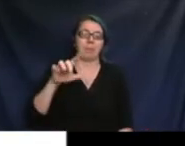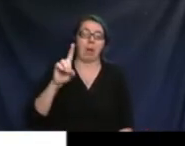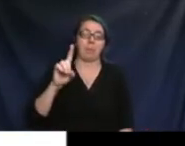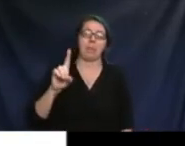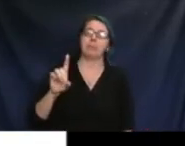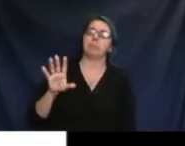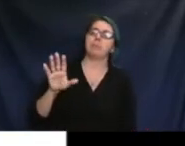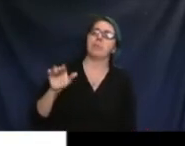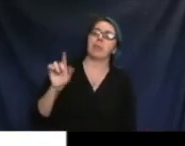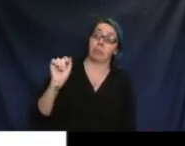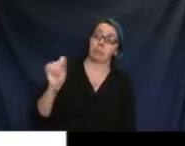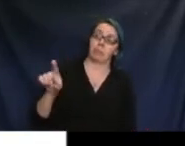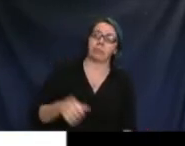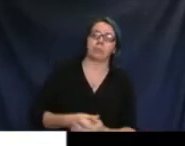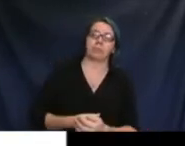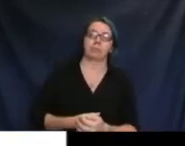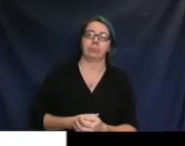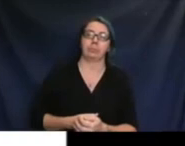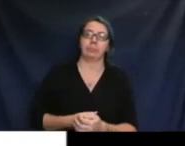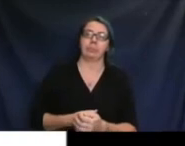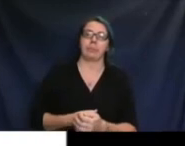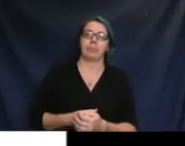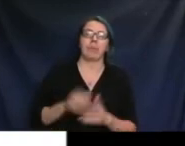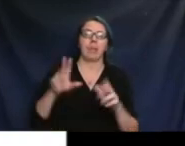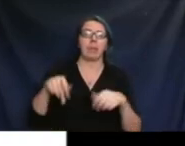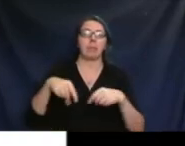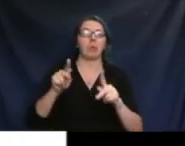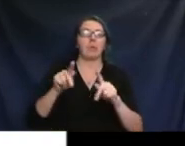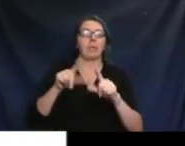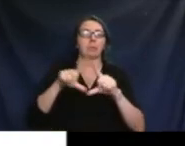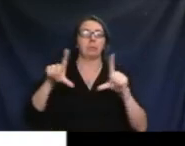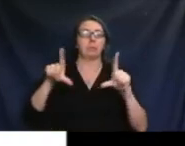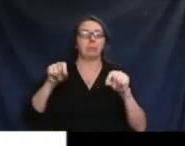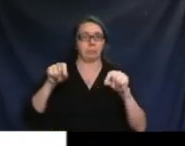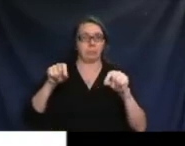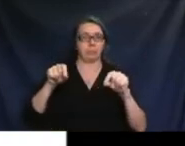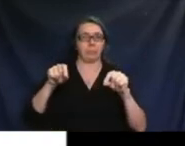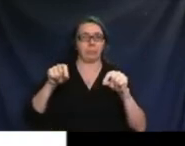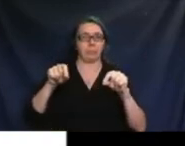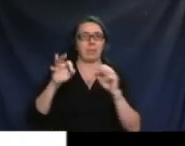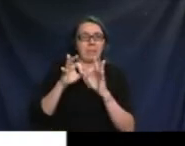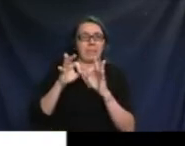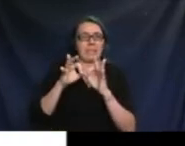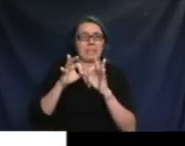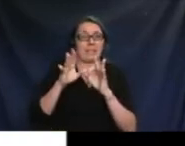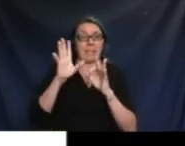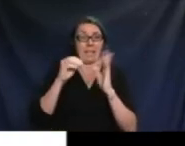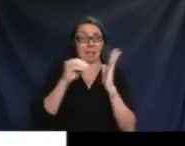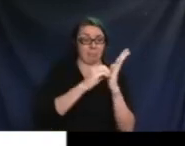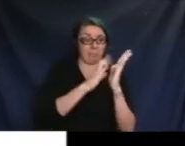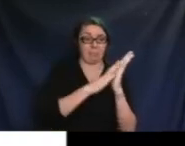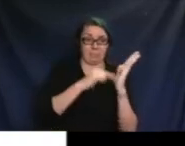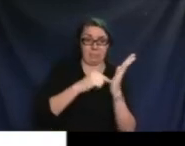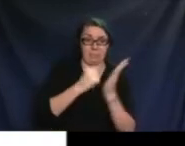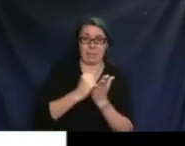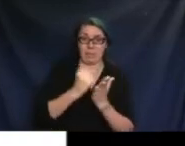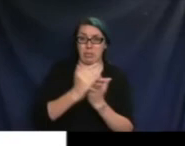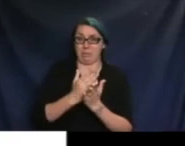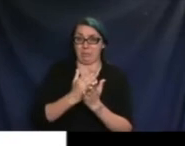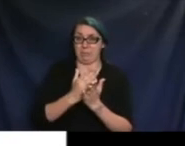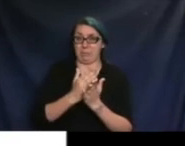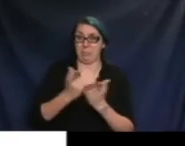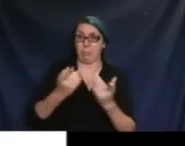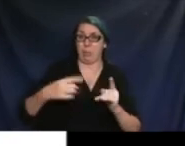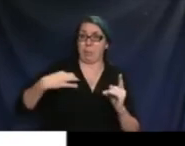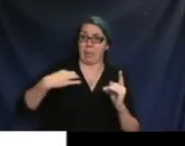collected by the city are required expenses within the grant envelope. Also, do budget amounts associated with the city